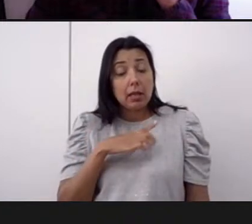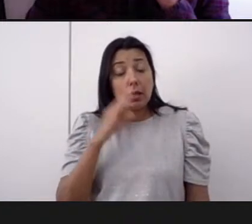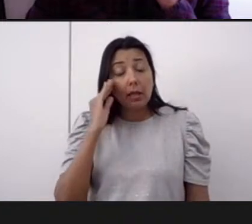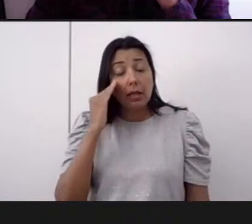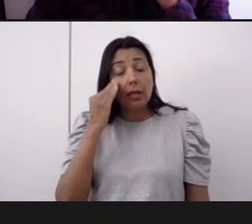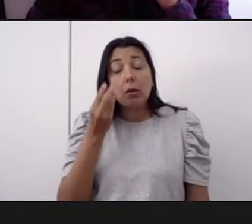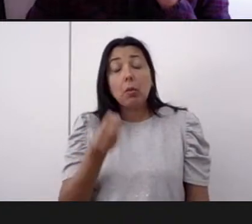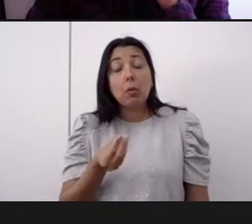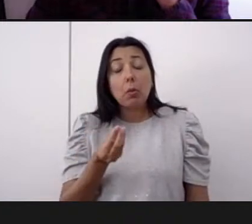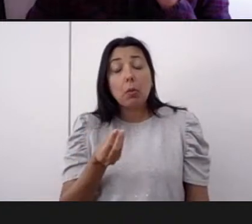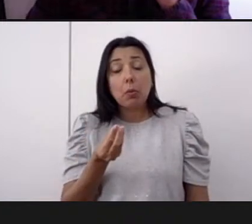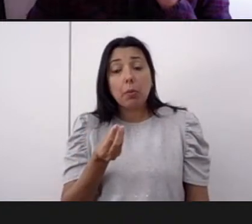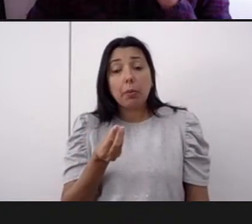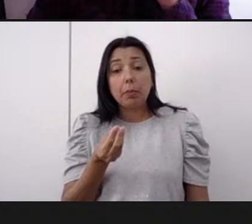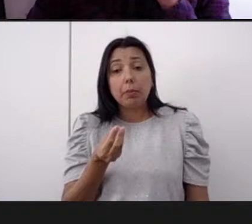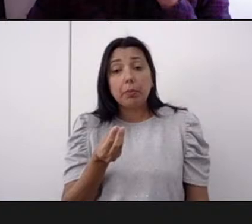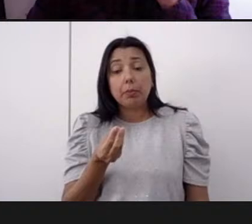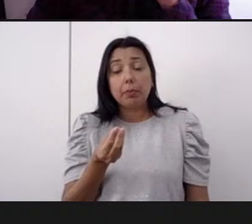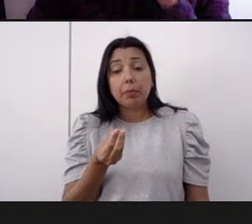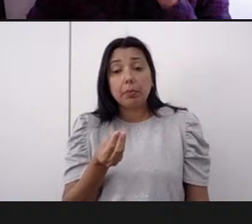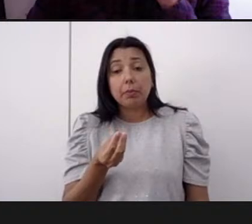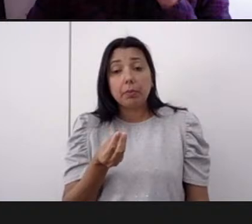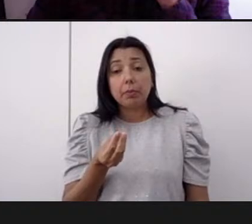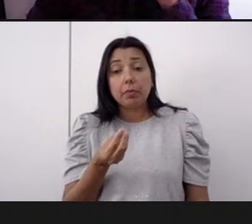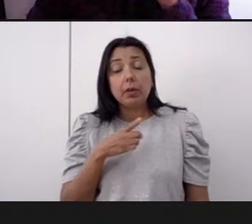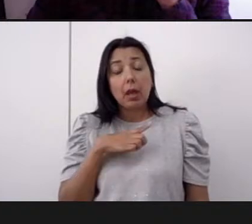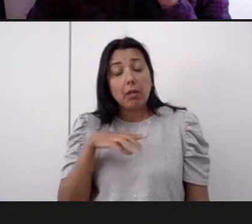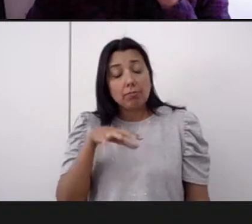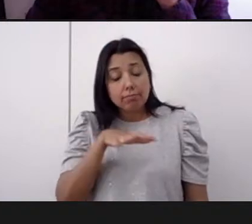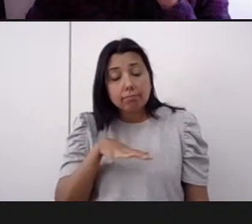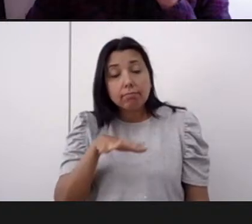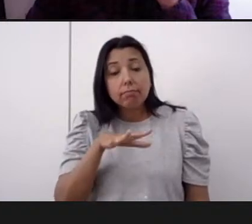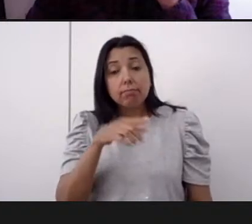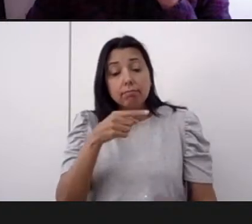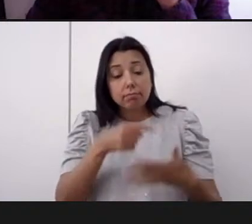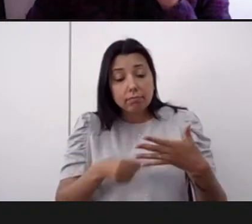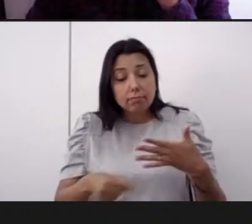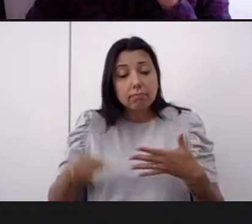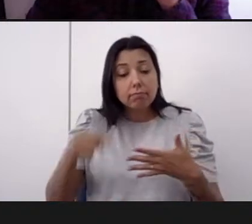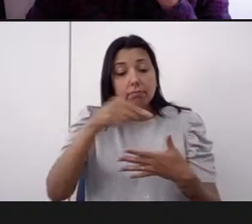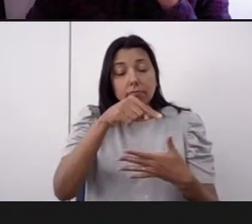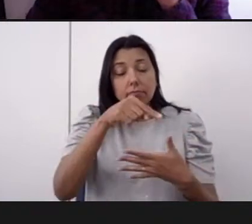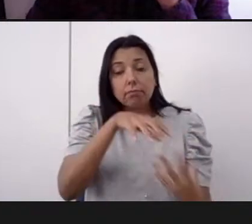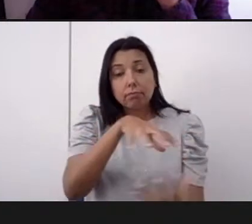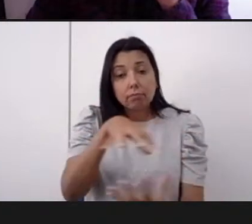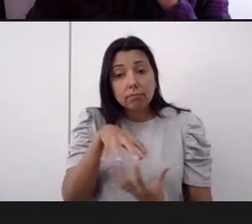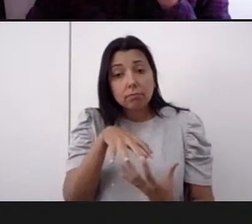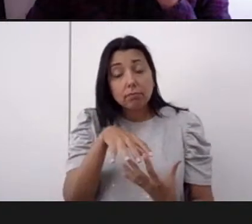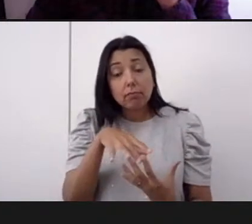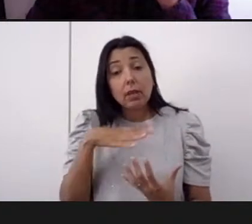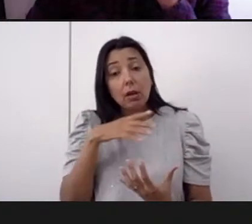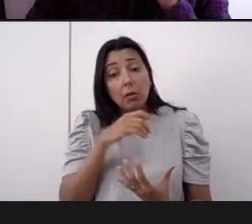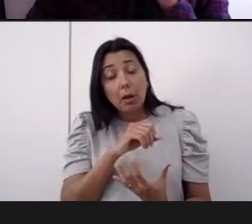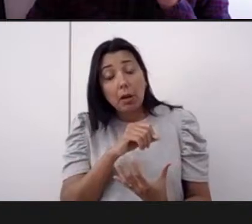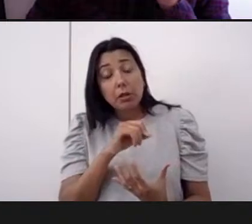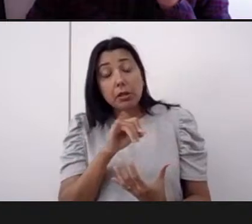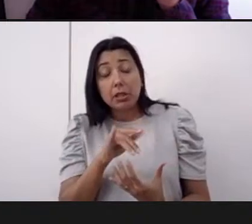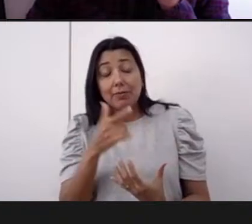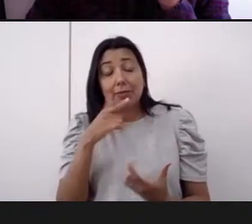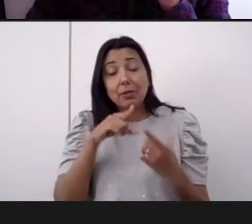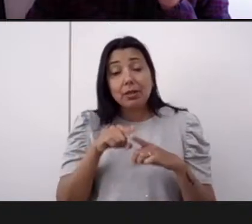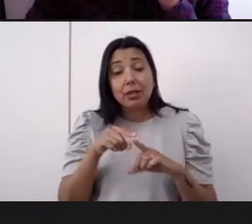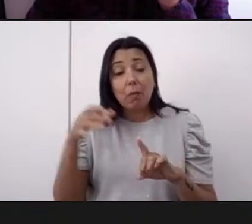at the international level. They are much more easily able to influence on the debate at